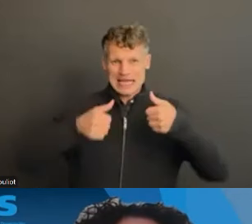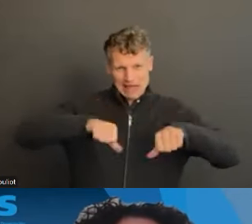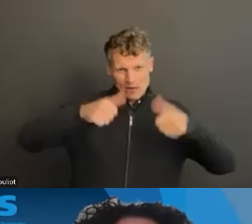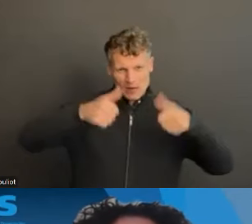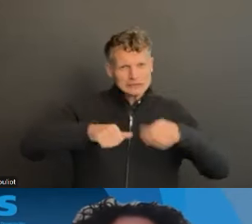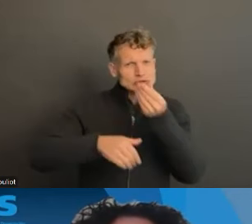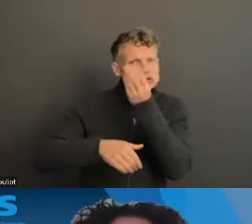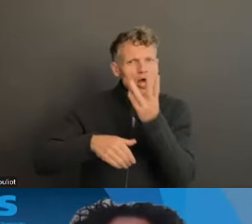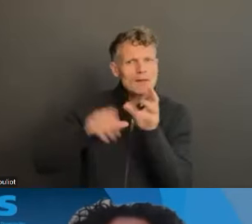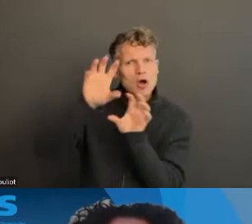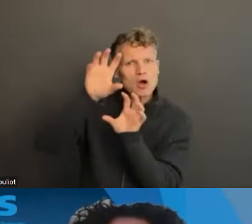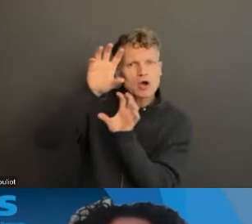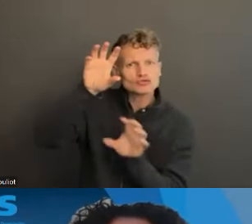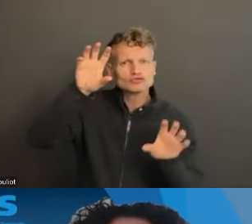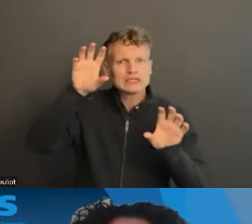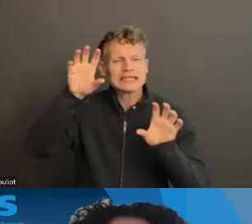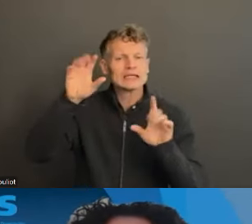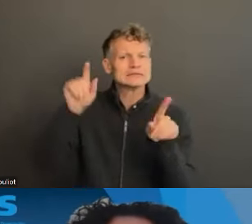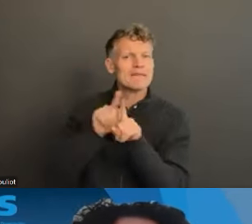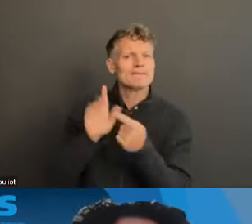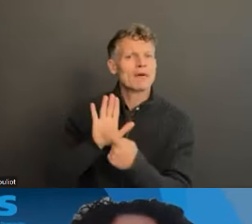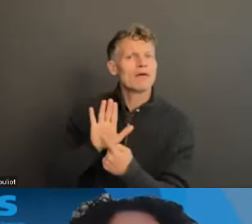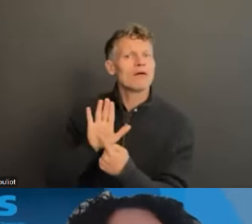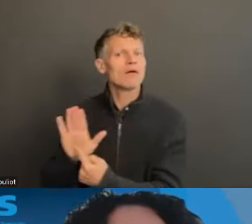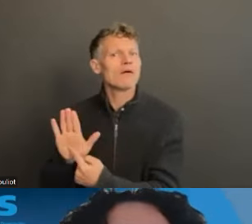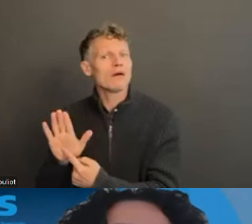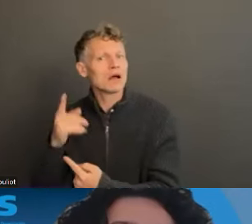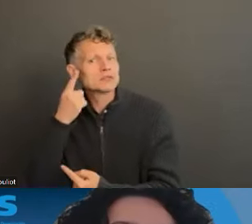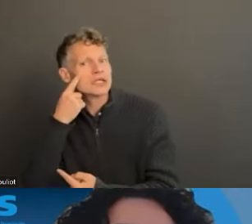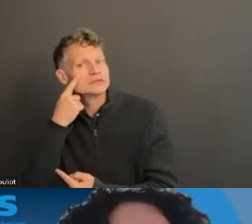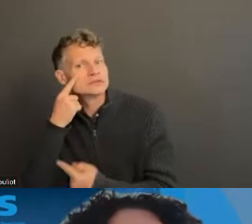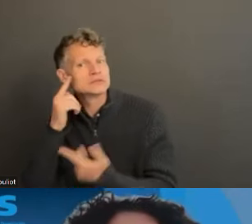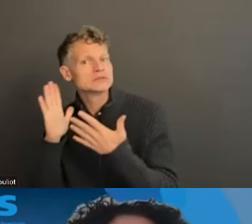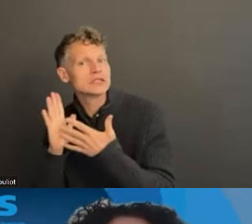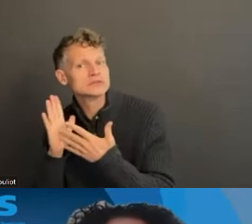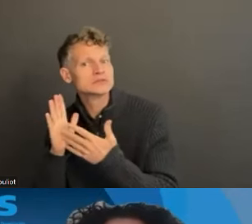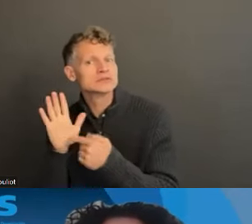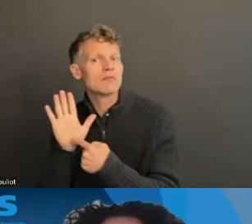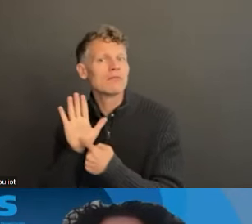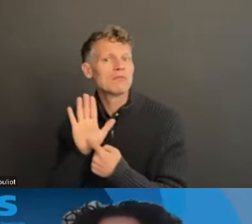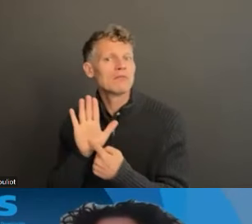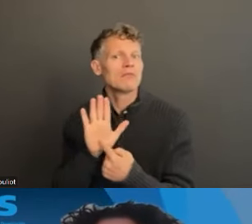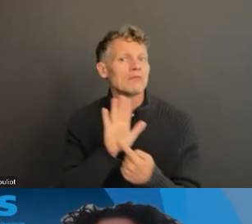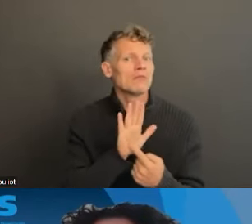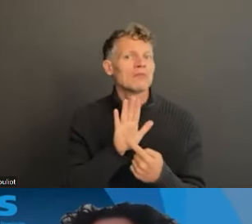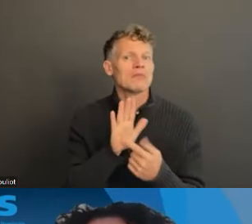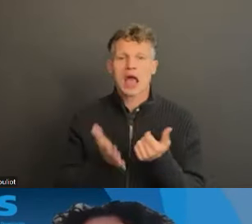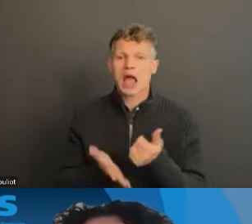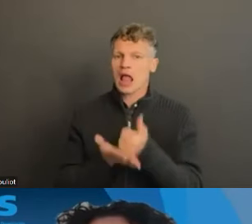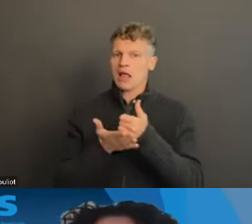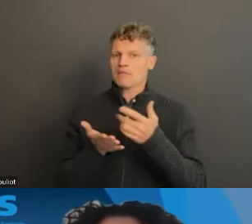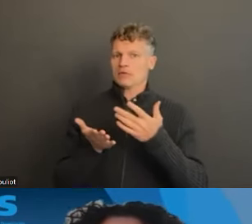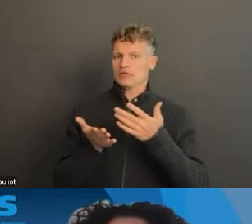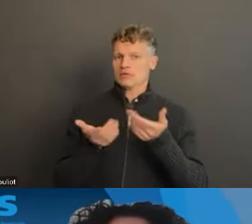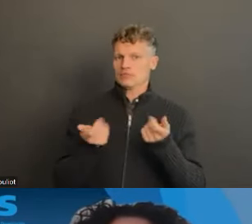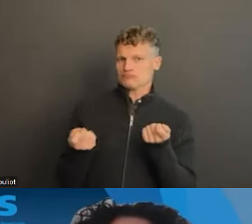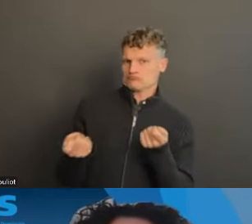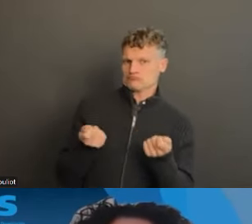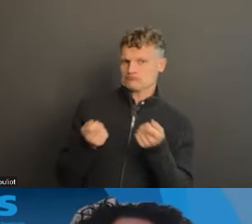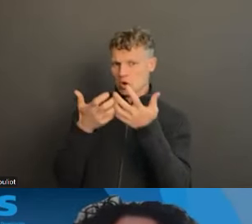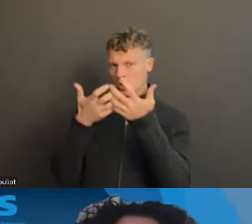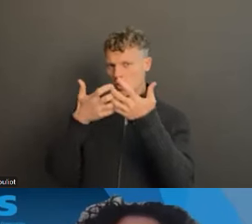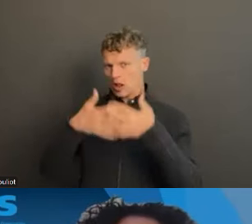have shared some of the resources so they can help us validate and also coordinate the work. And we also want to do some elimination work.